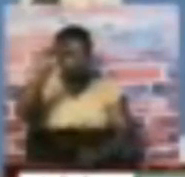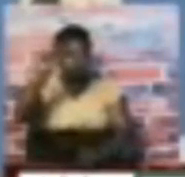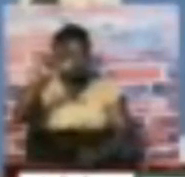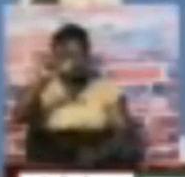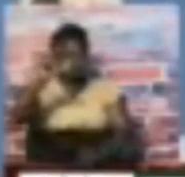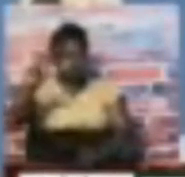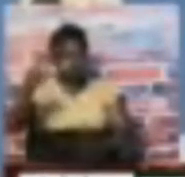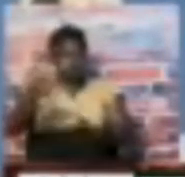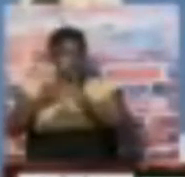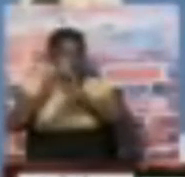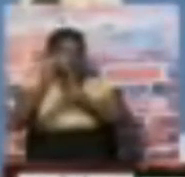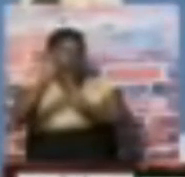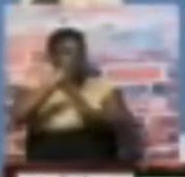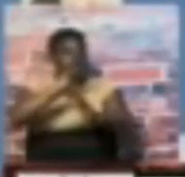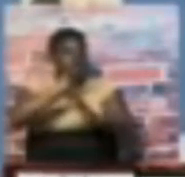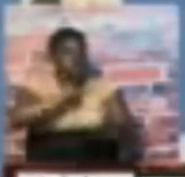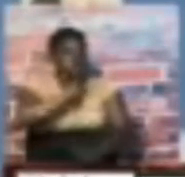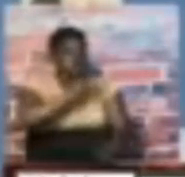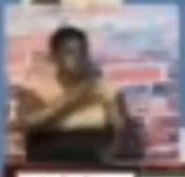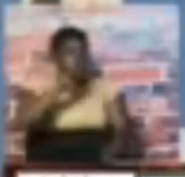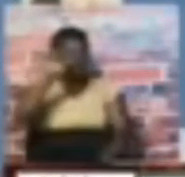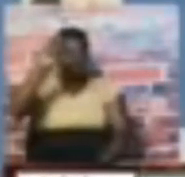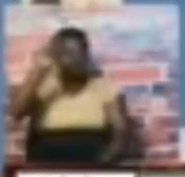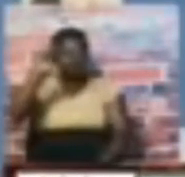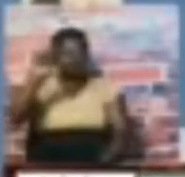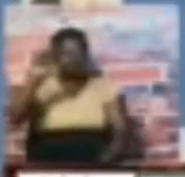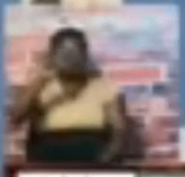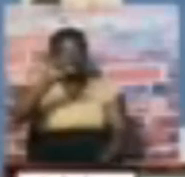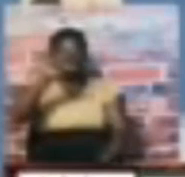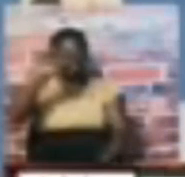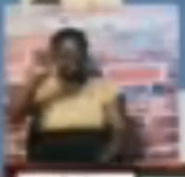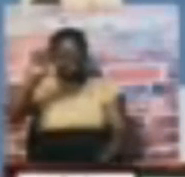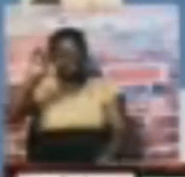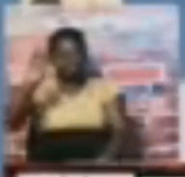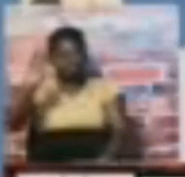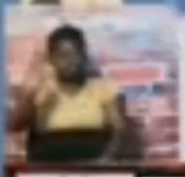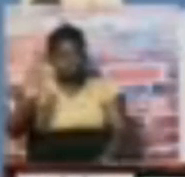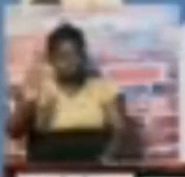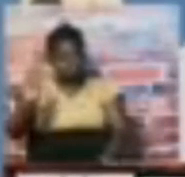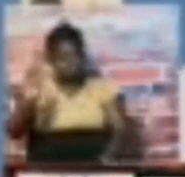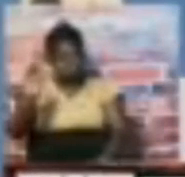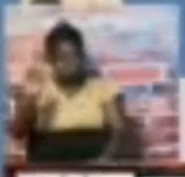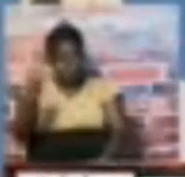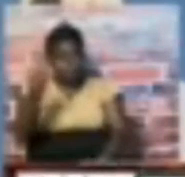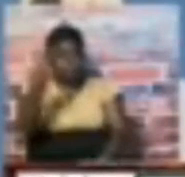and Professor Deborah Murumba, 2 million shillings.